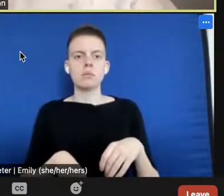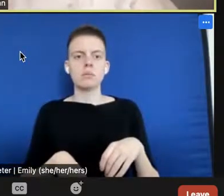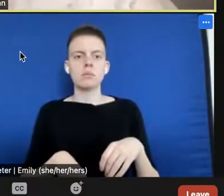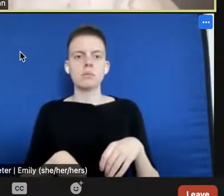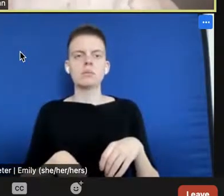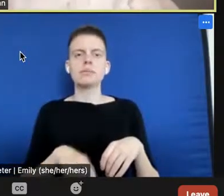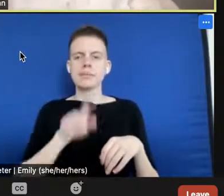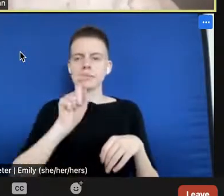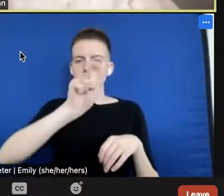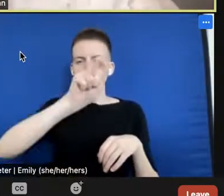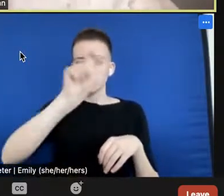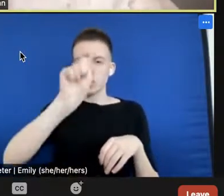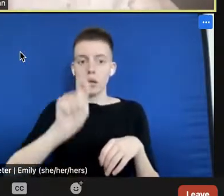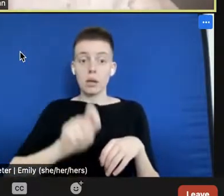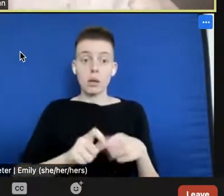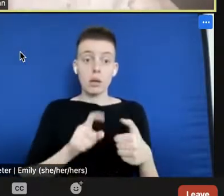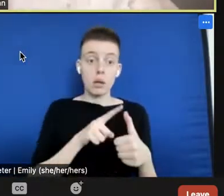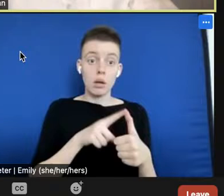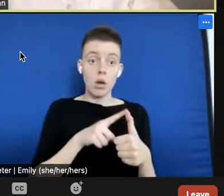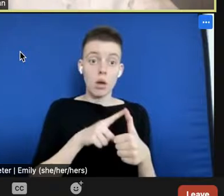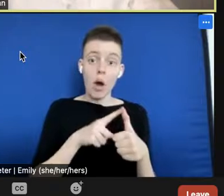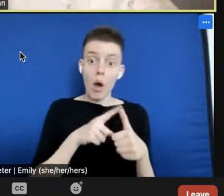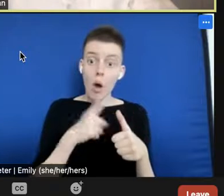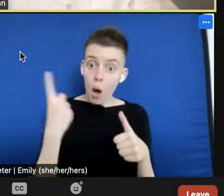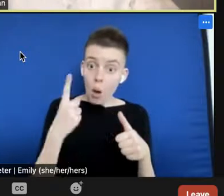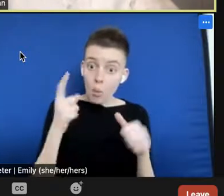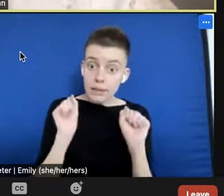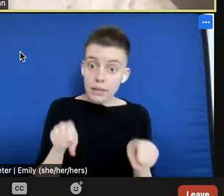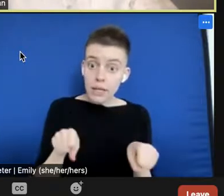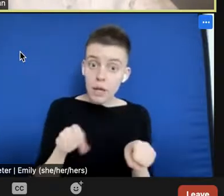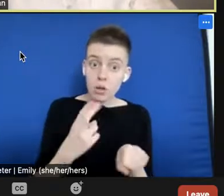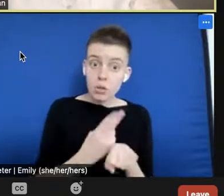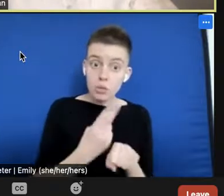visual learning medium, to indicate whether the child can look,